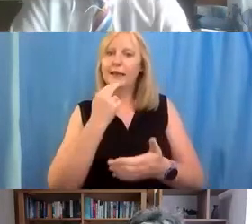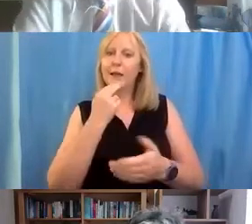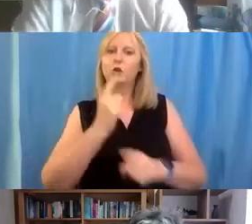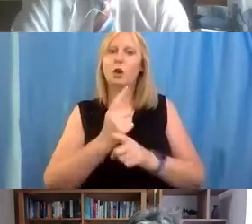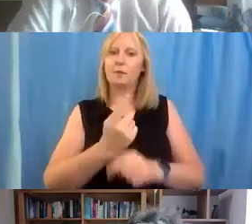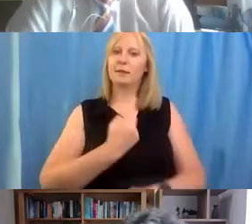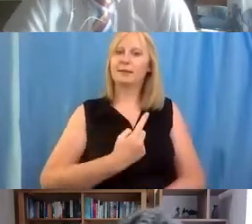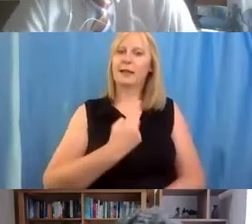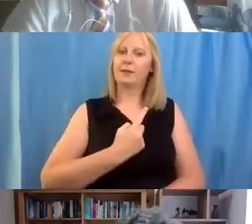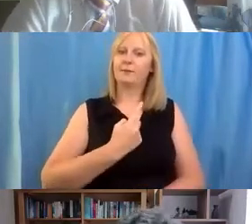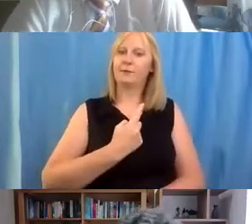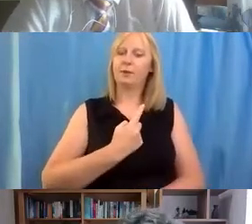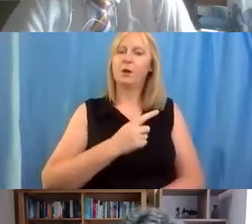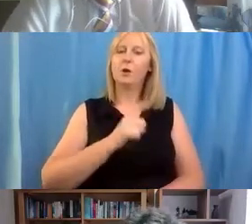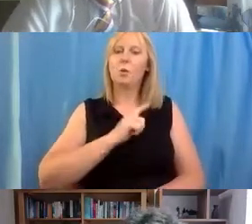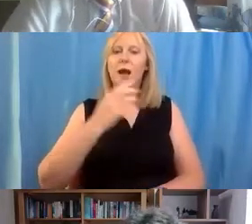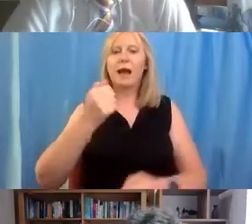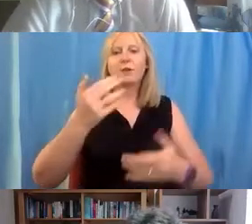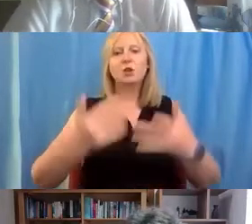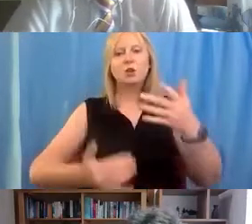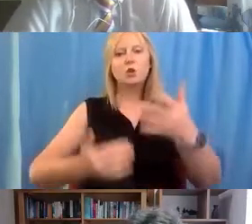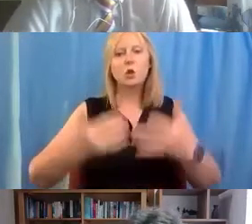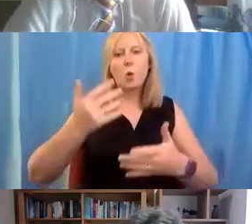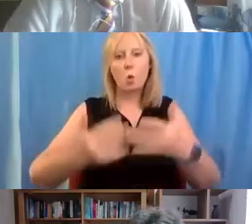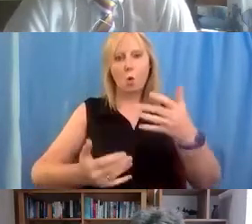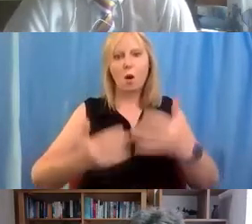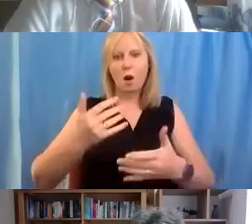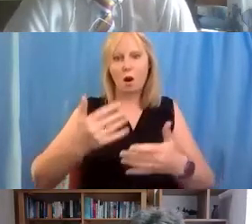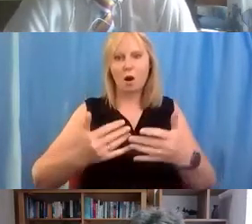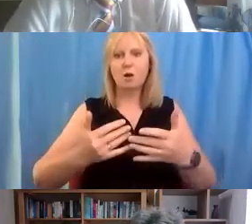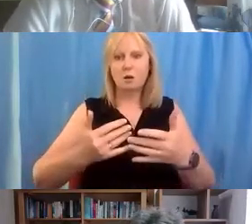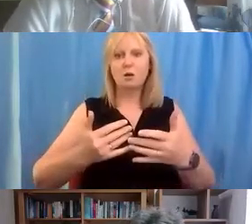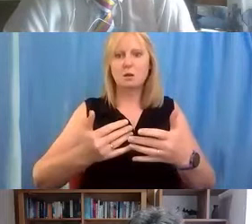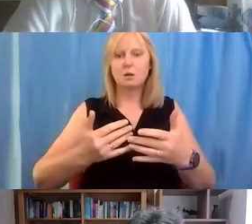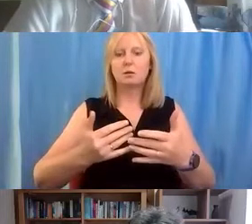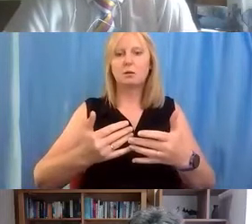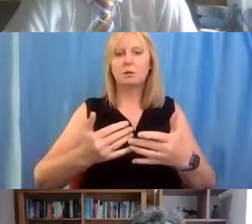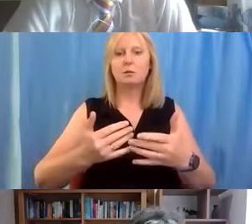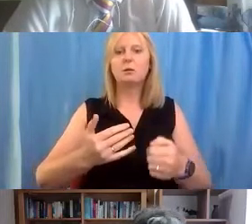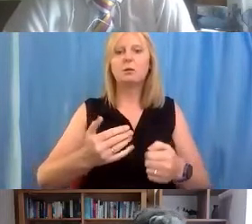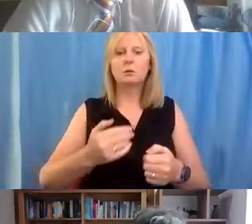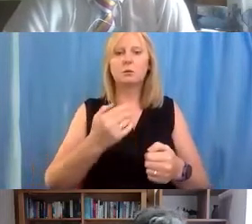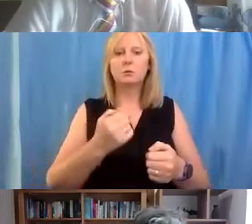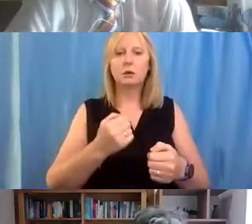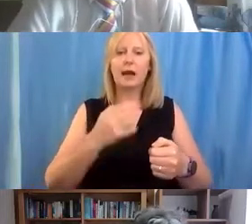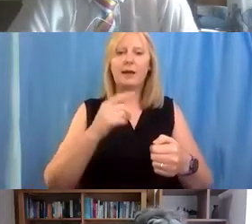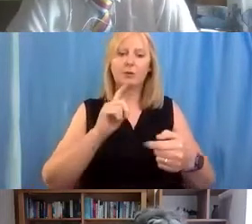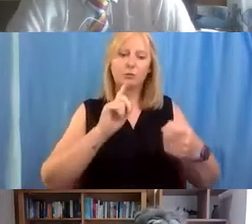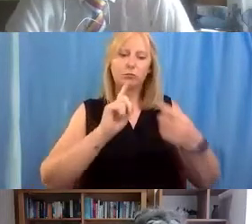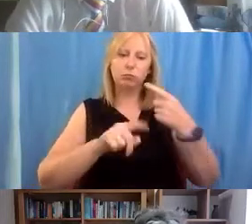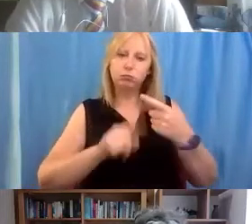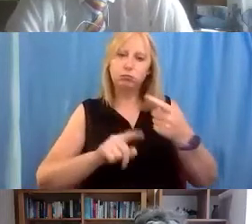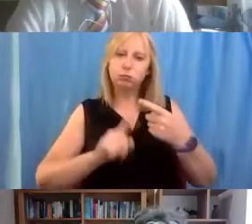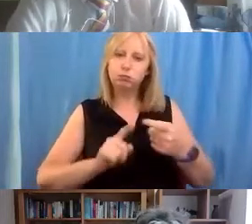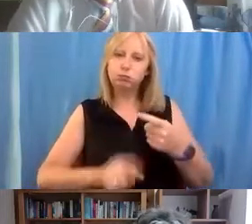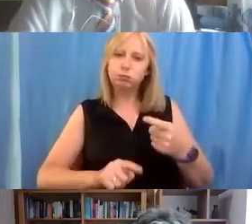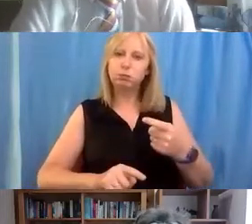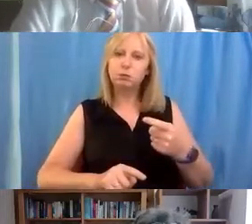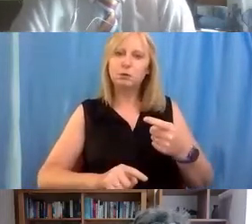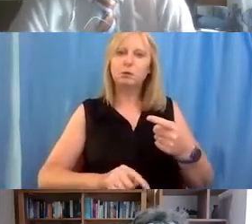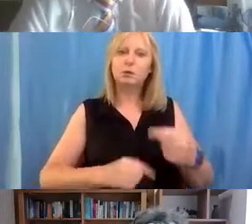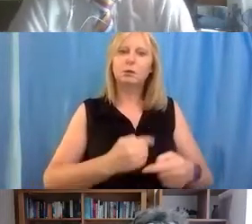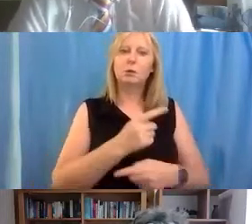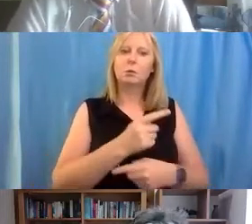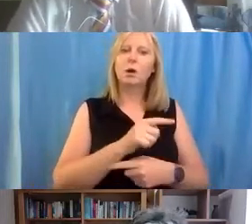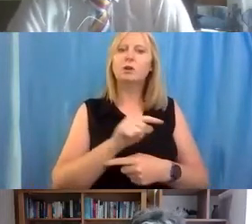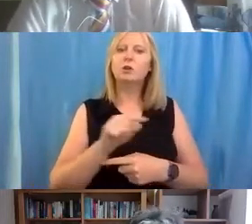scored, so they go from number one to number one means you've not answered the question, you're not given any evidence. 3 to 5, you've been